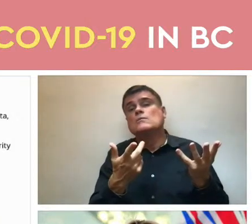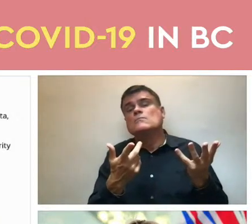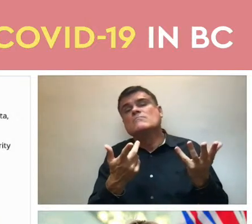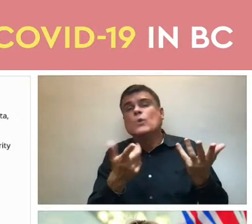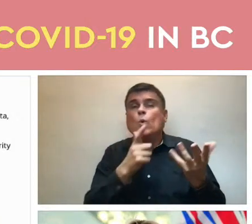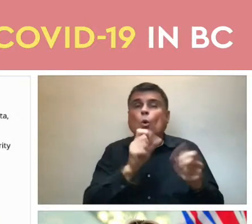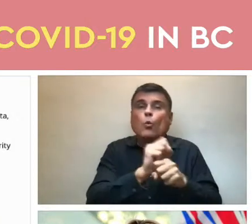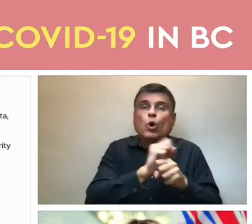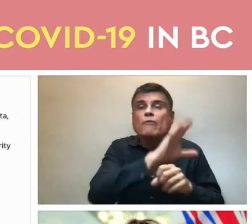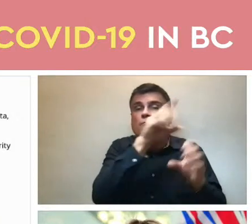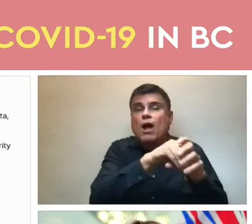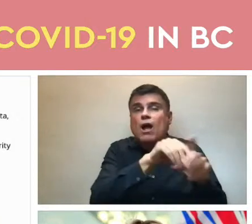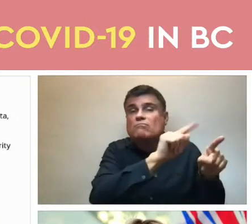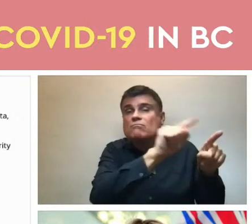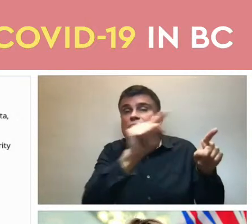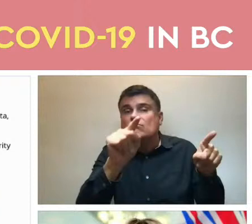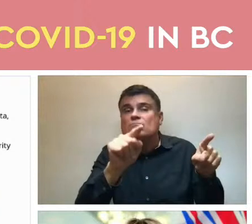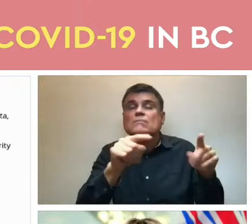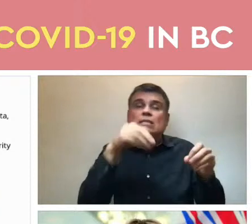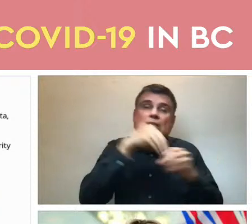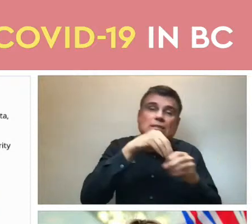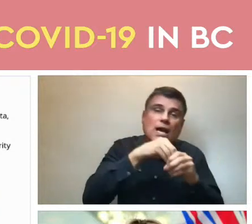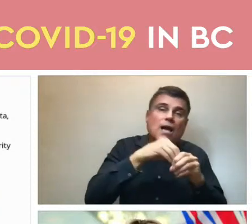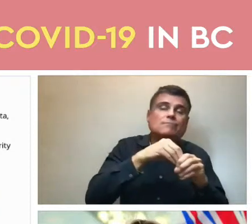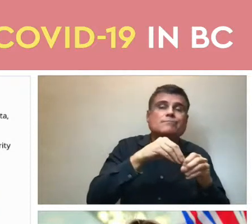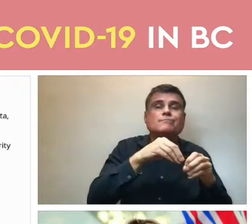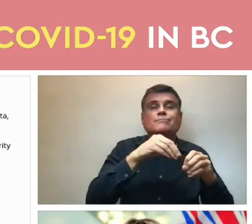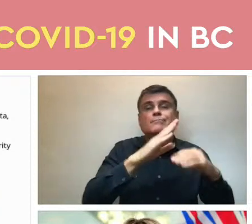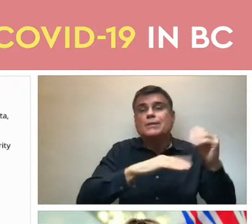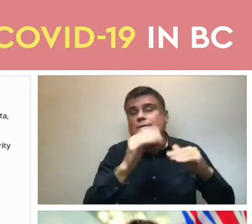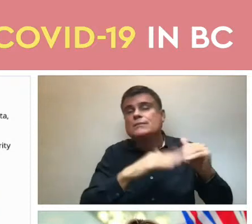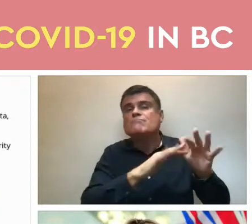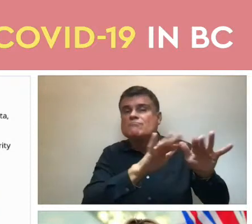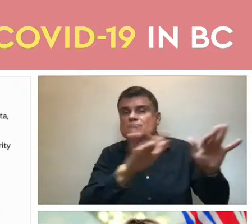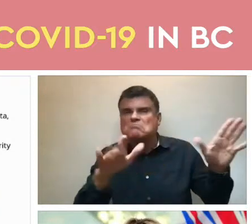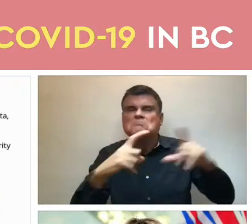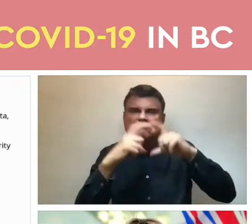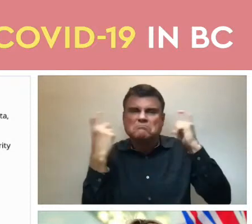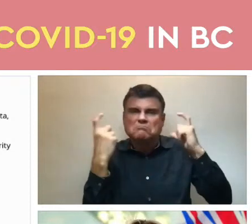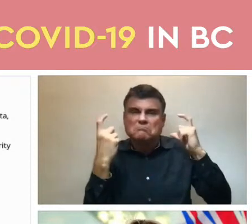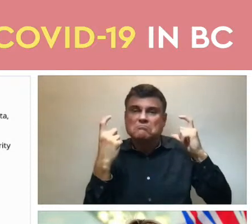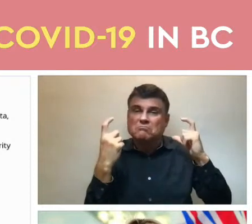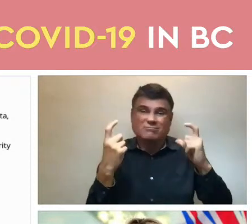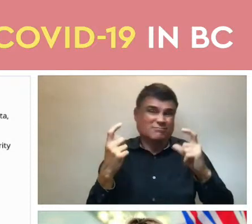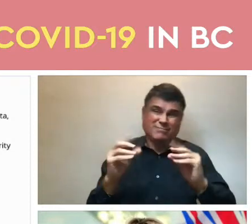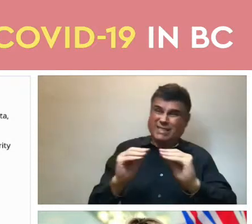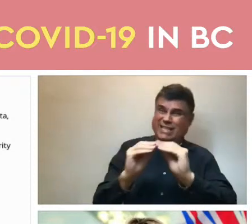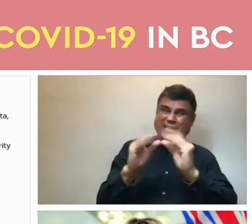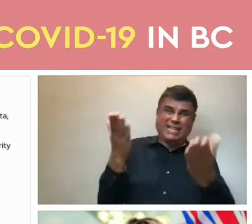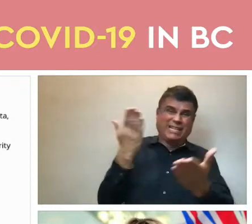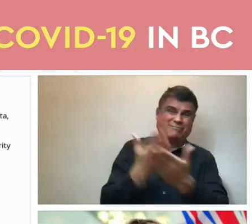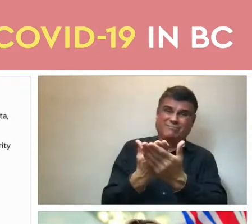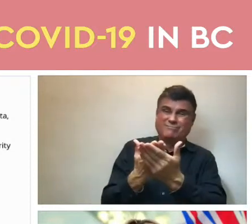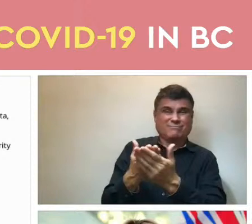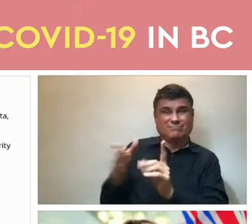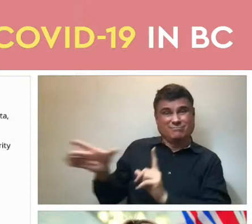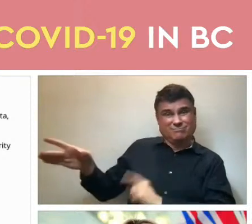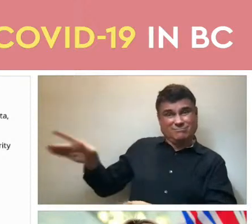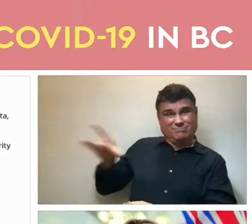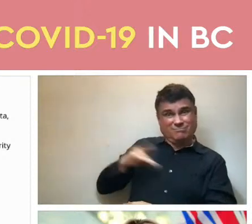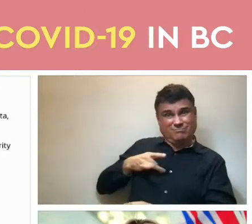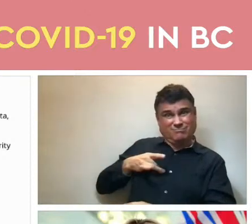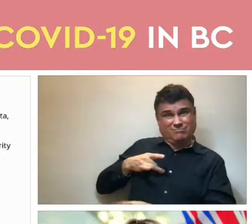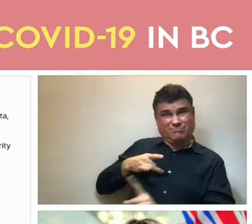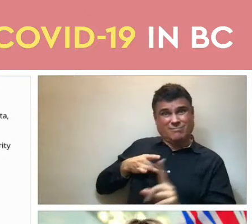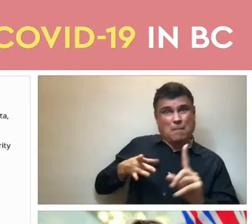can be transmitted, and we know it is transmitted easily, more easily, indoors where there's poor ventilation, where people are